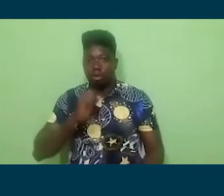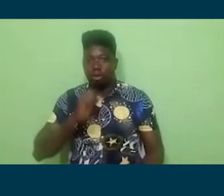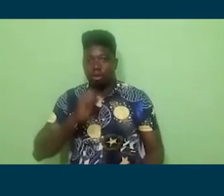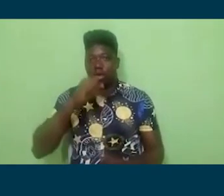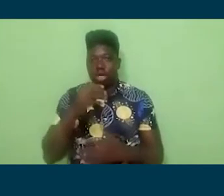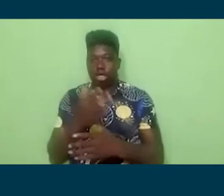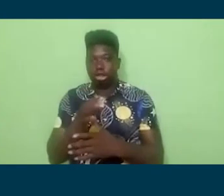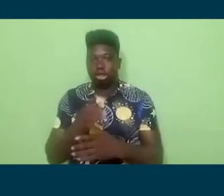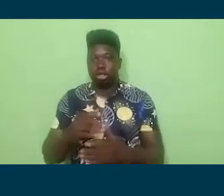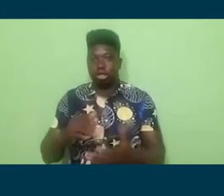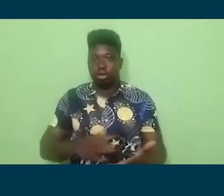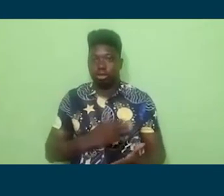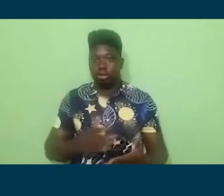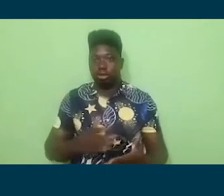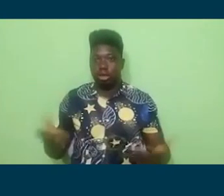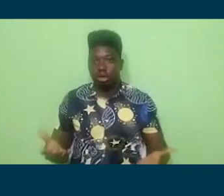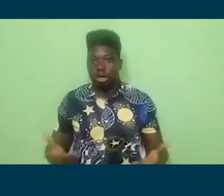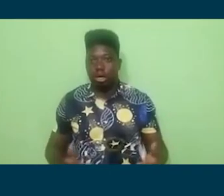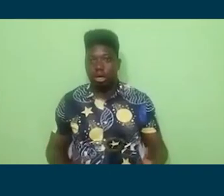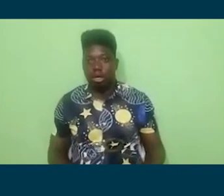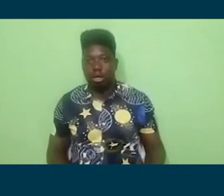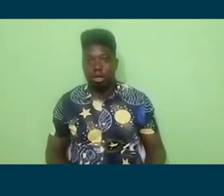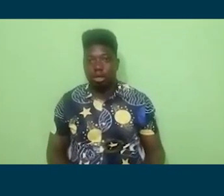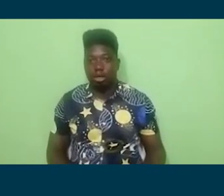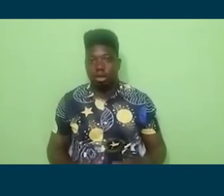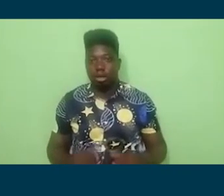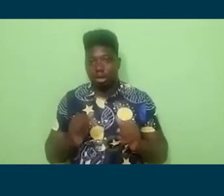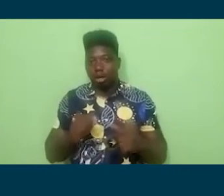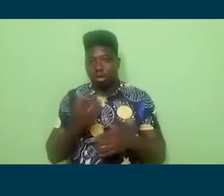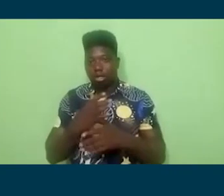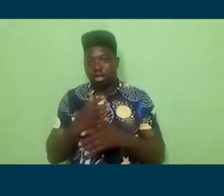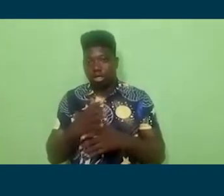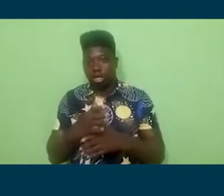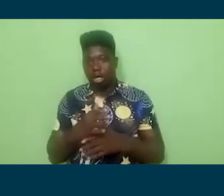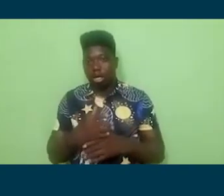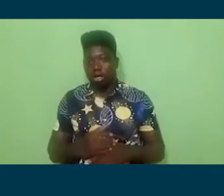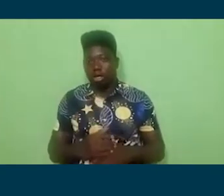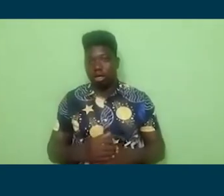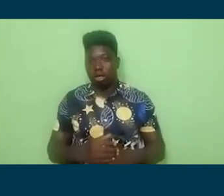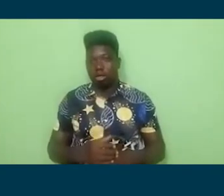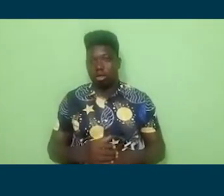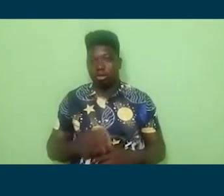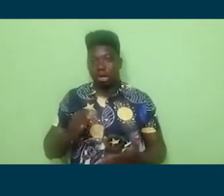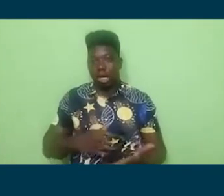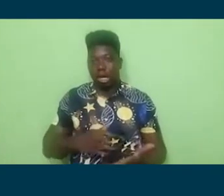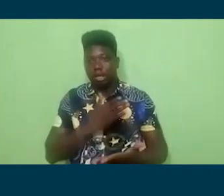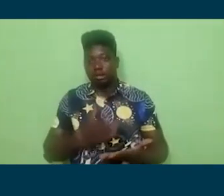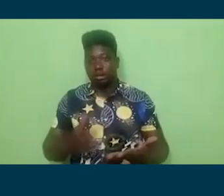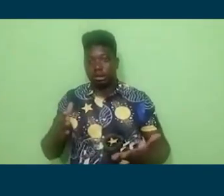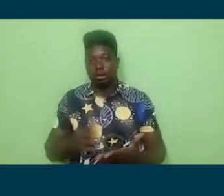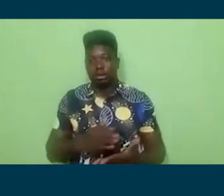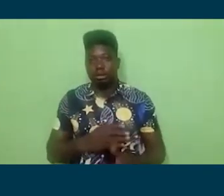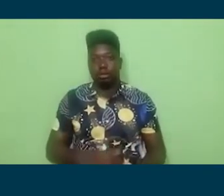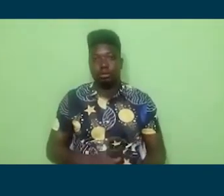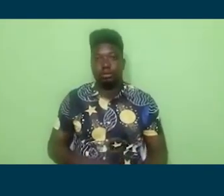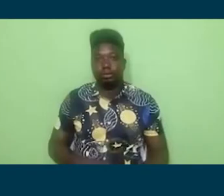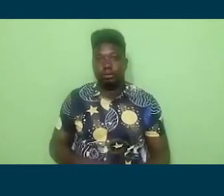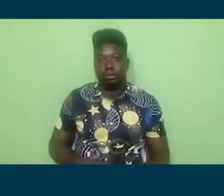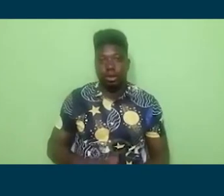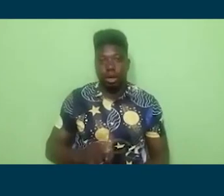I want to share by Carrie Newcomer. So can I sing a line and you sing it after me? Yes, please. Will you be